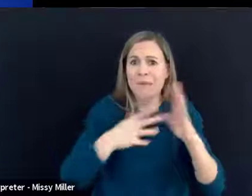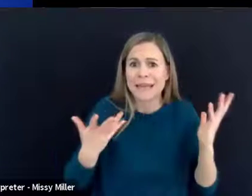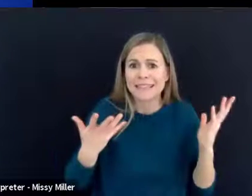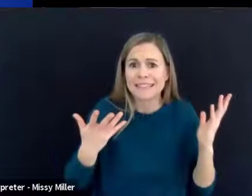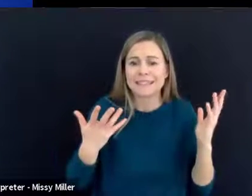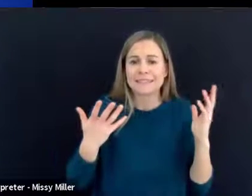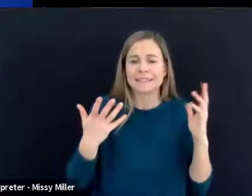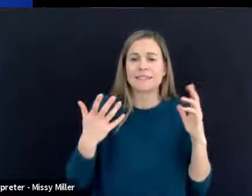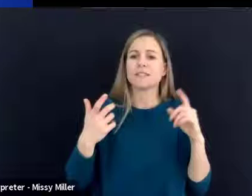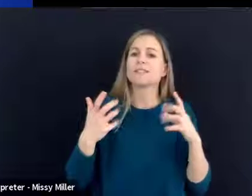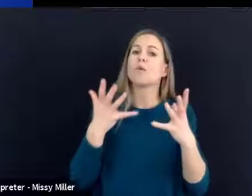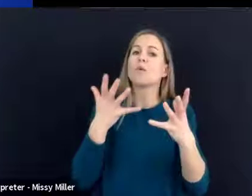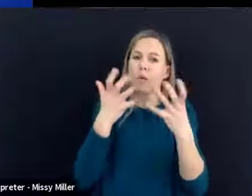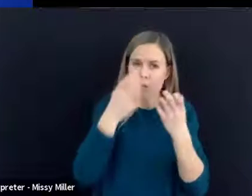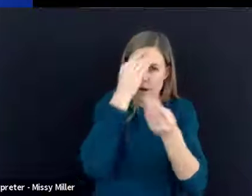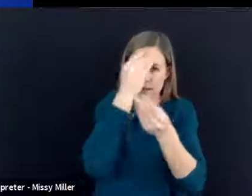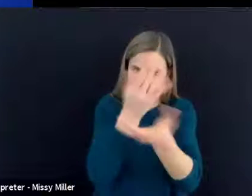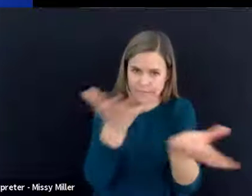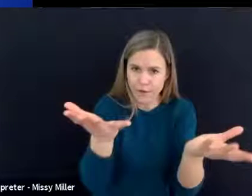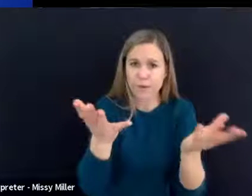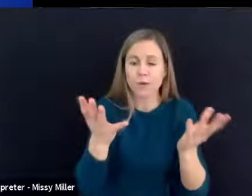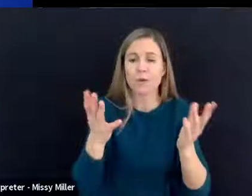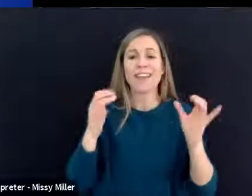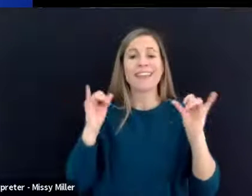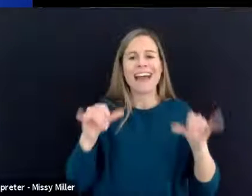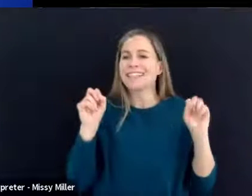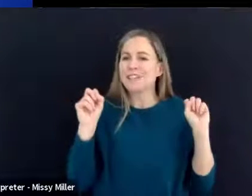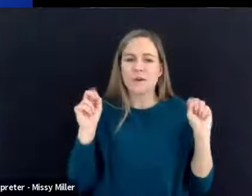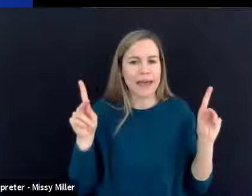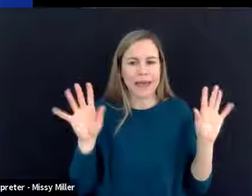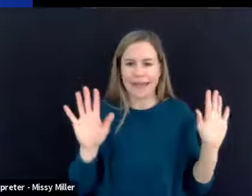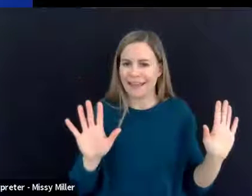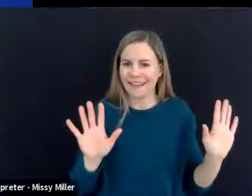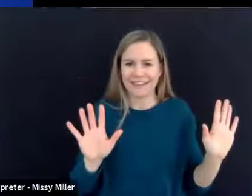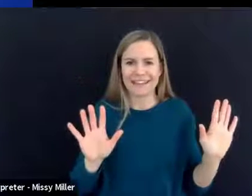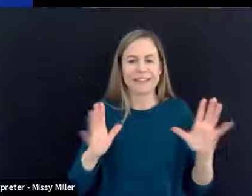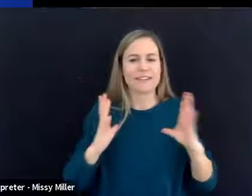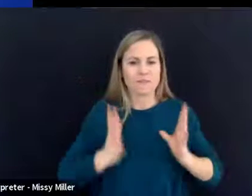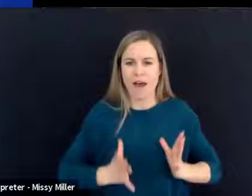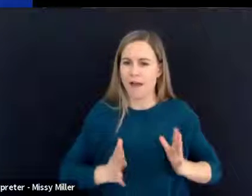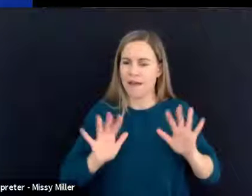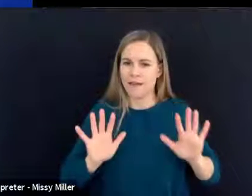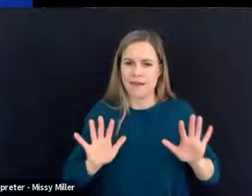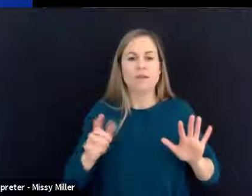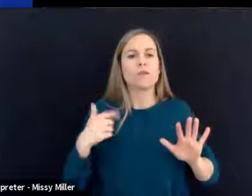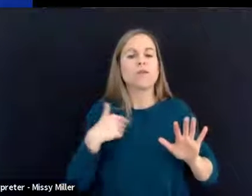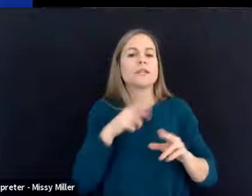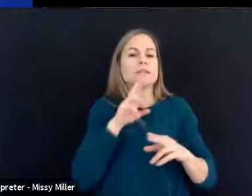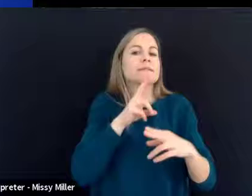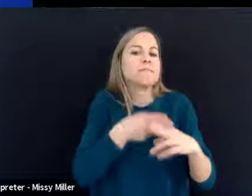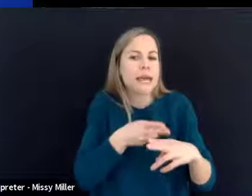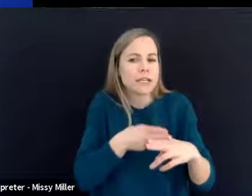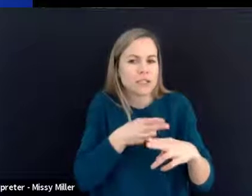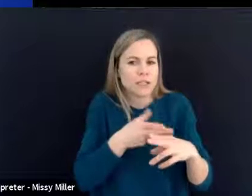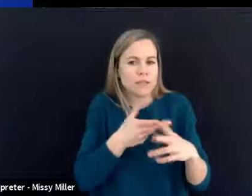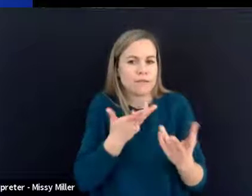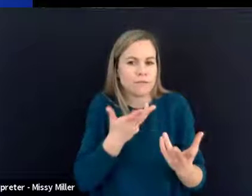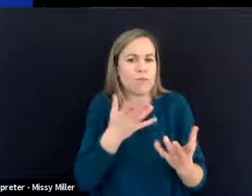you, or we want to say to you, is that's okay. We just mention this and mention that there's